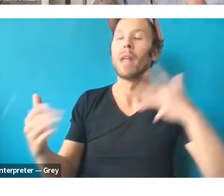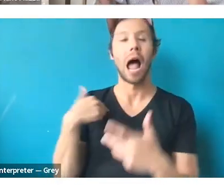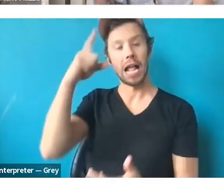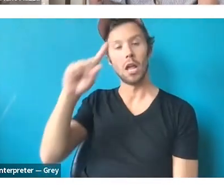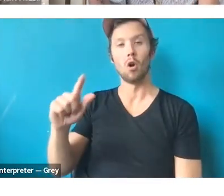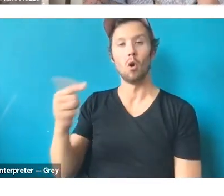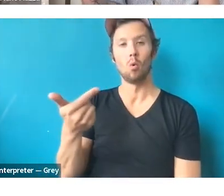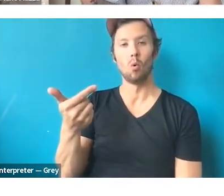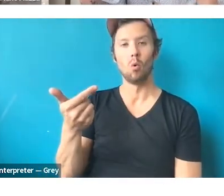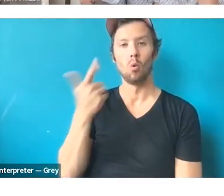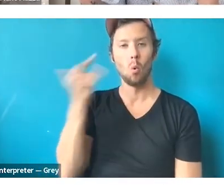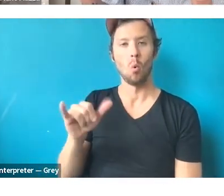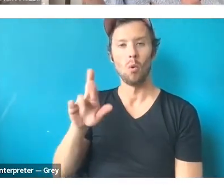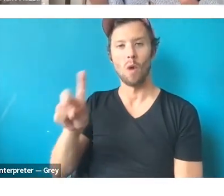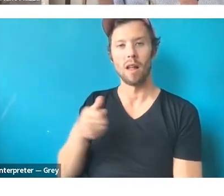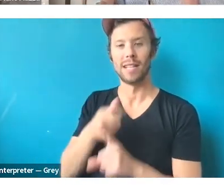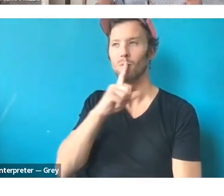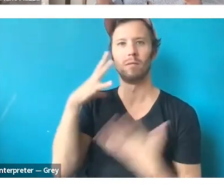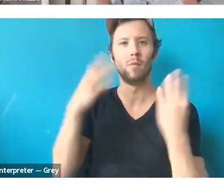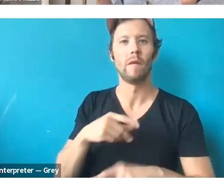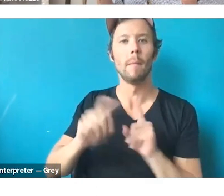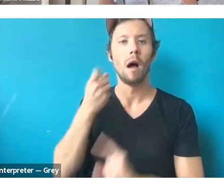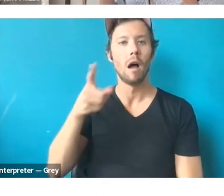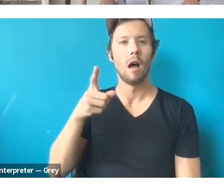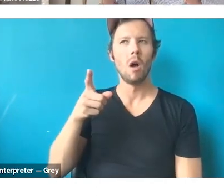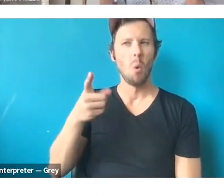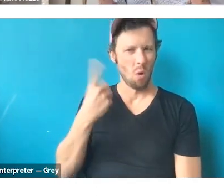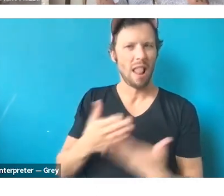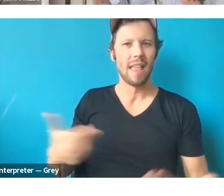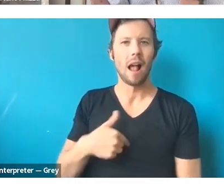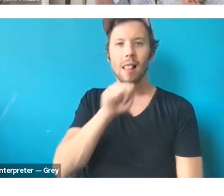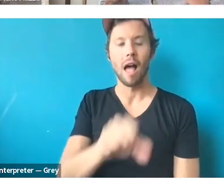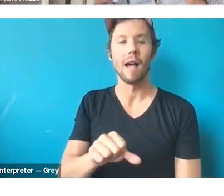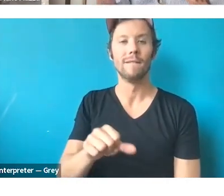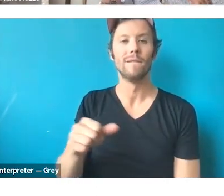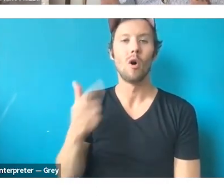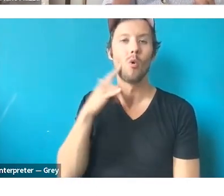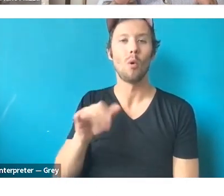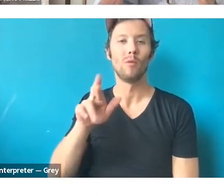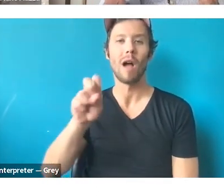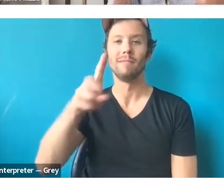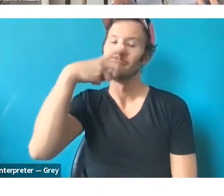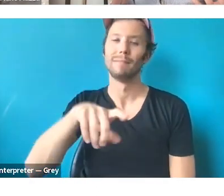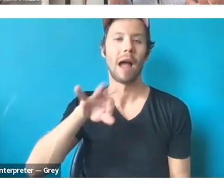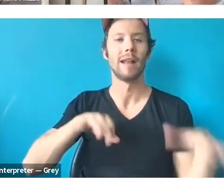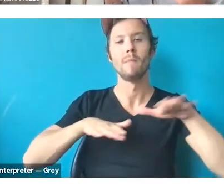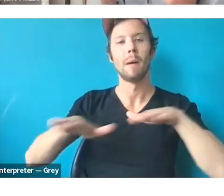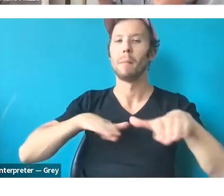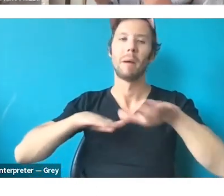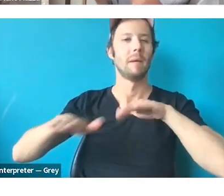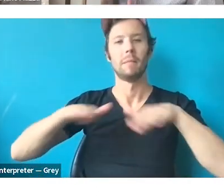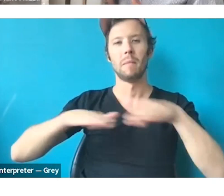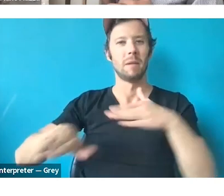that it grows on disturbed land. So it likes where people tread. It's a really nice collaboration between human and the plant